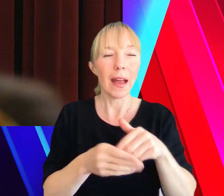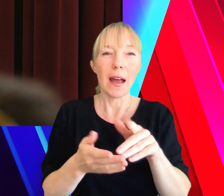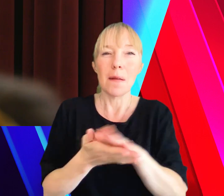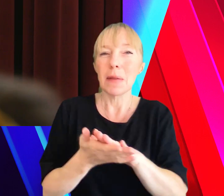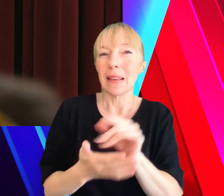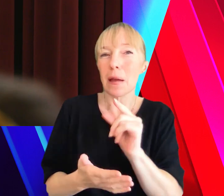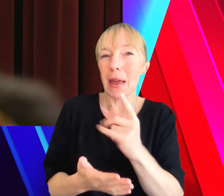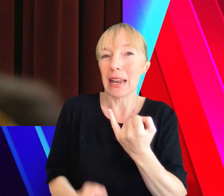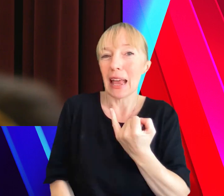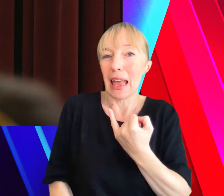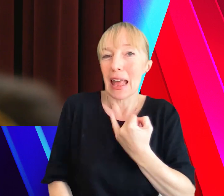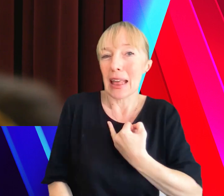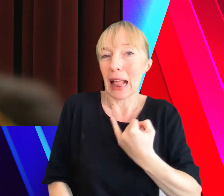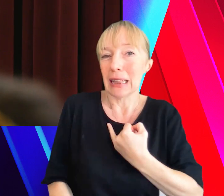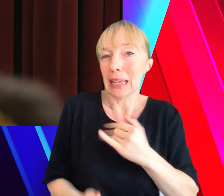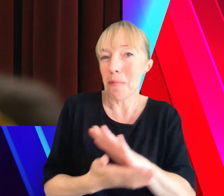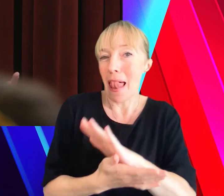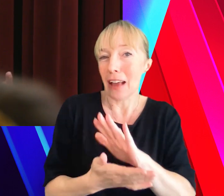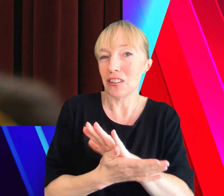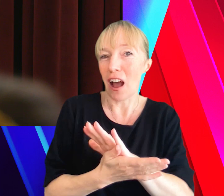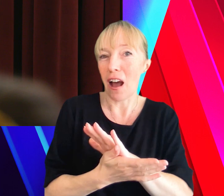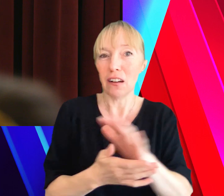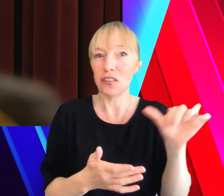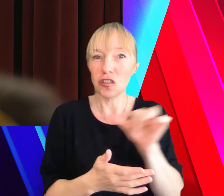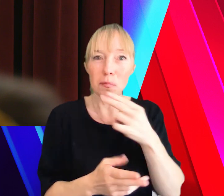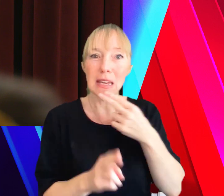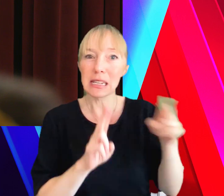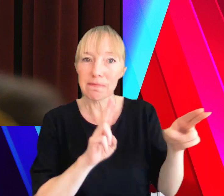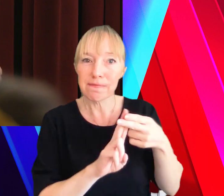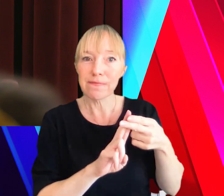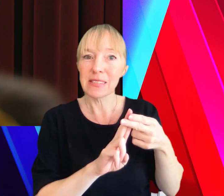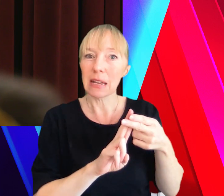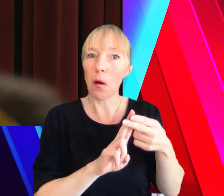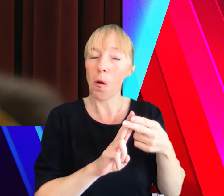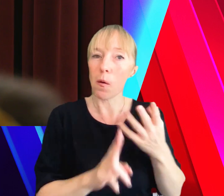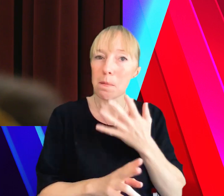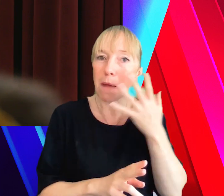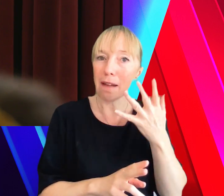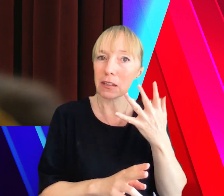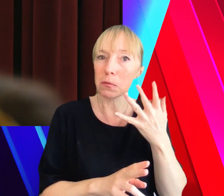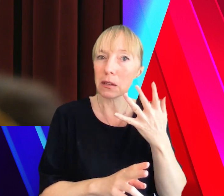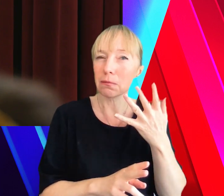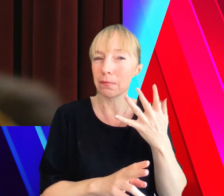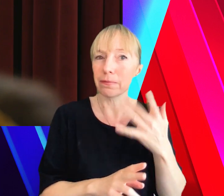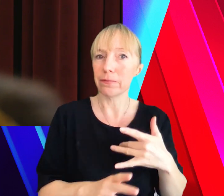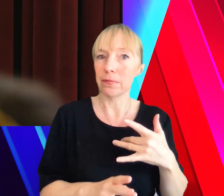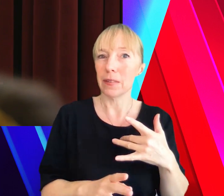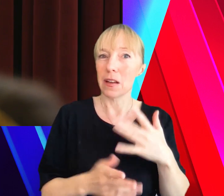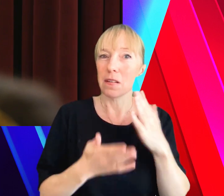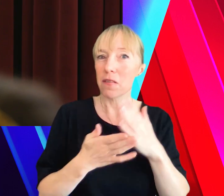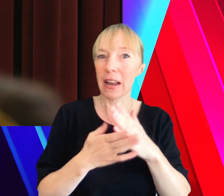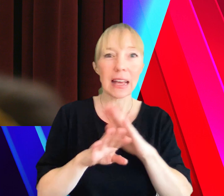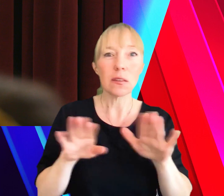should fan content then be seen as a guilty pleasure? Is there anything about that should be seen as like stigmatized or like embarrassing?